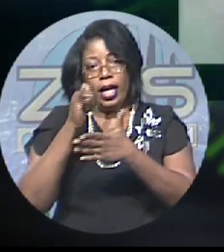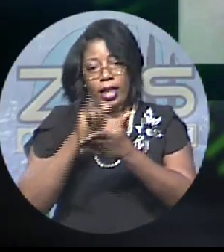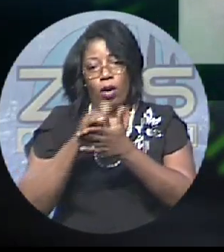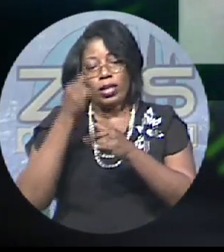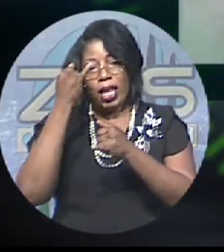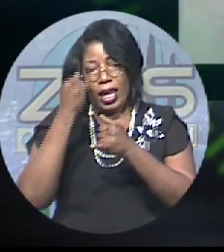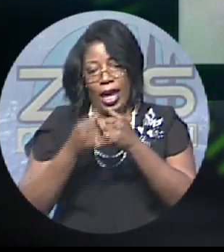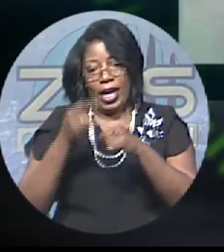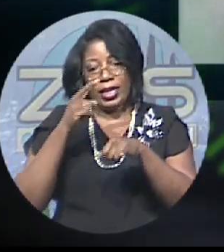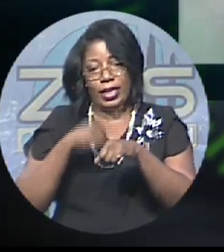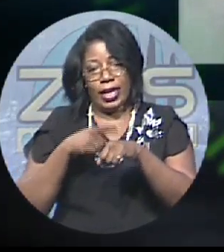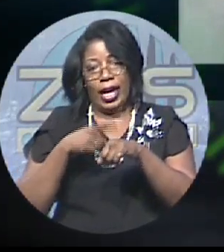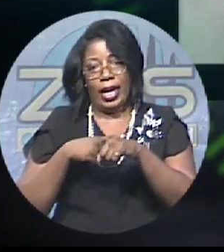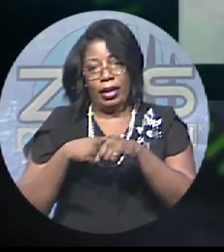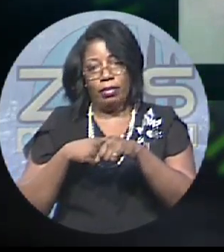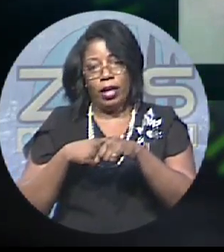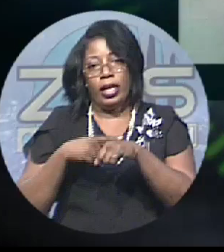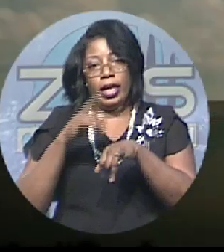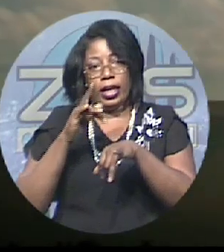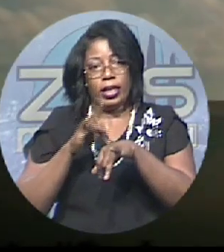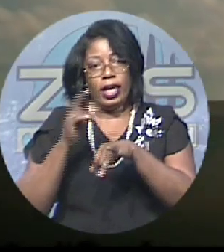last contact with the ship.